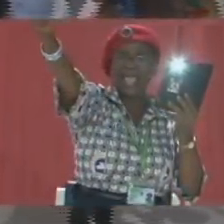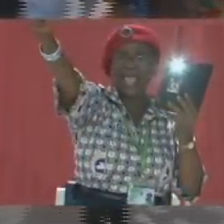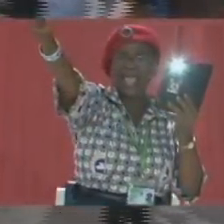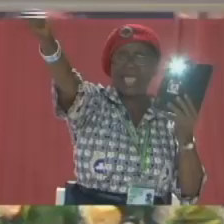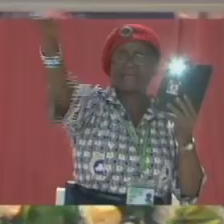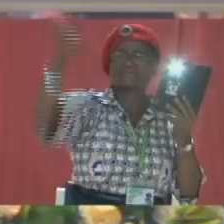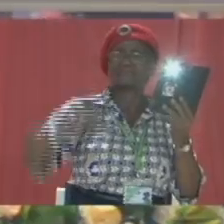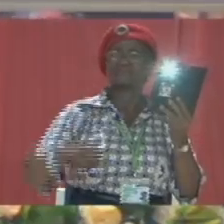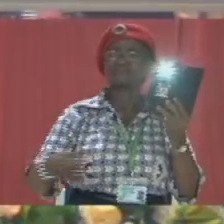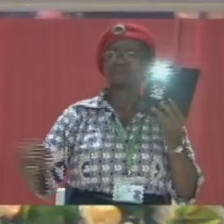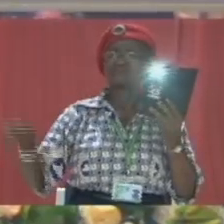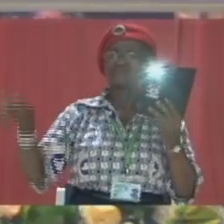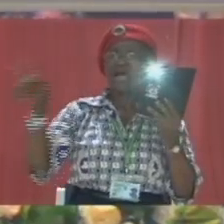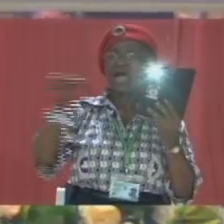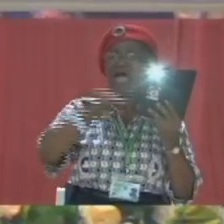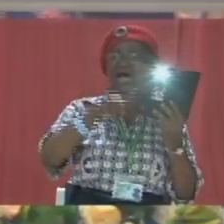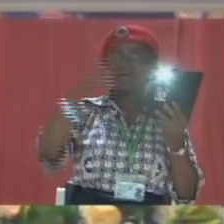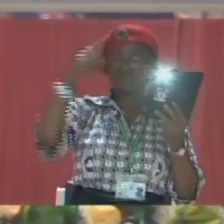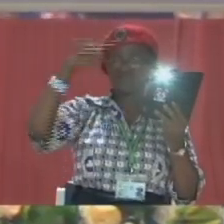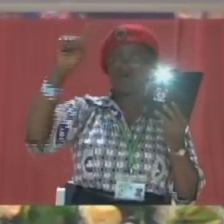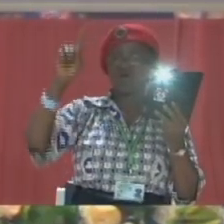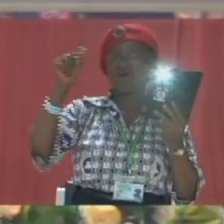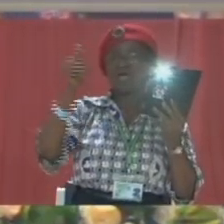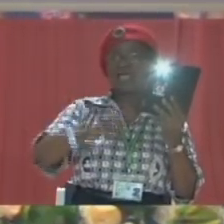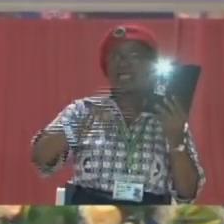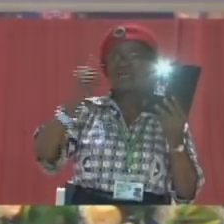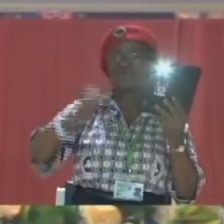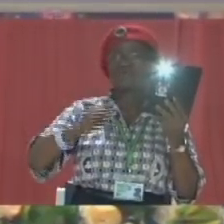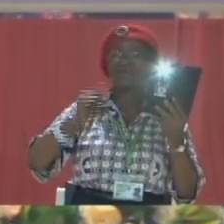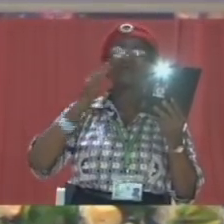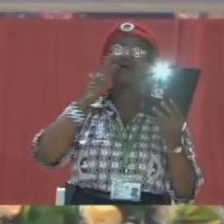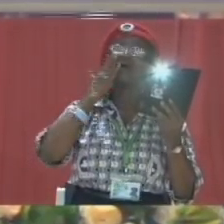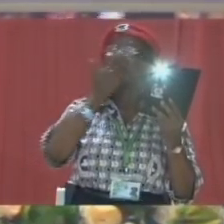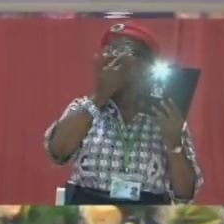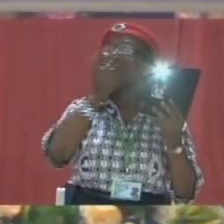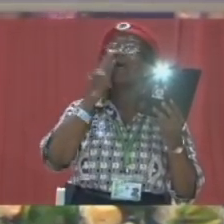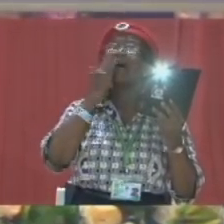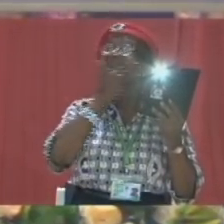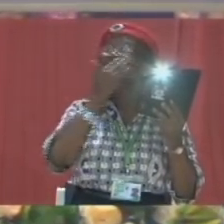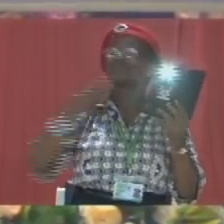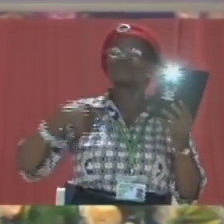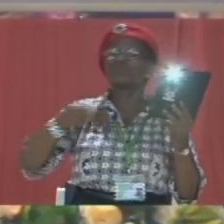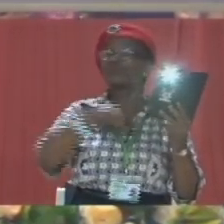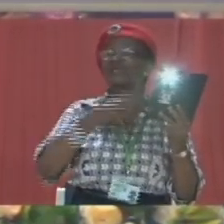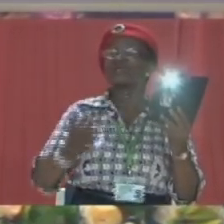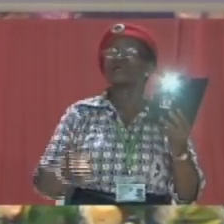As for every handkerchief lifted to you now,